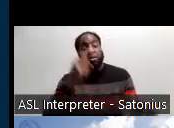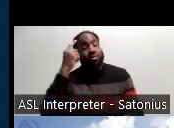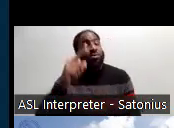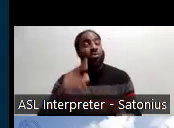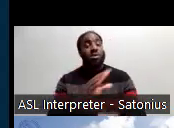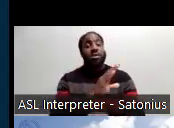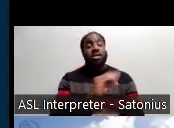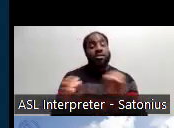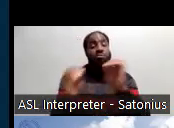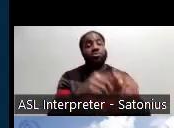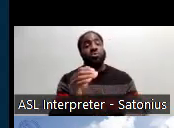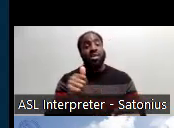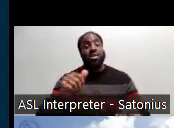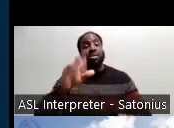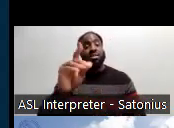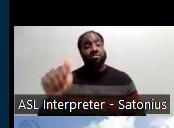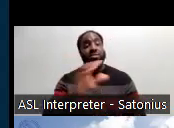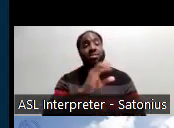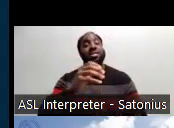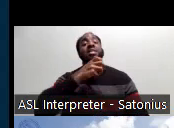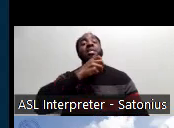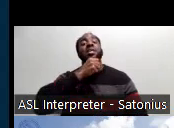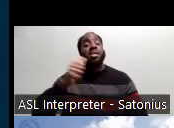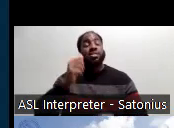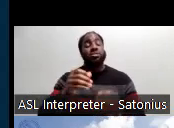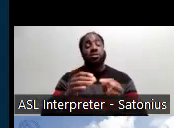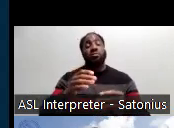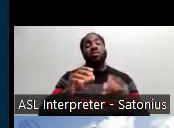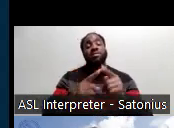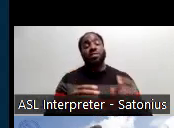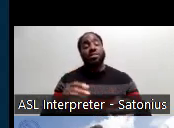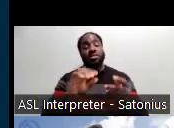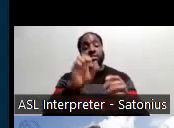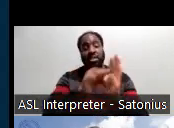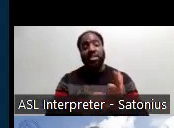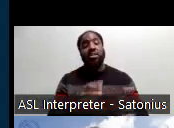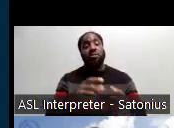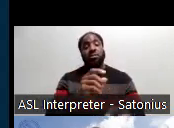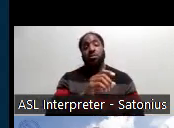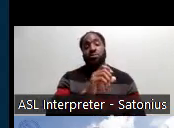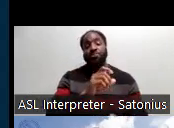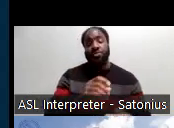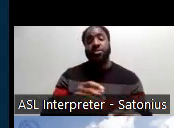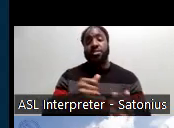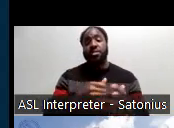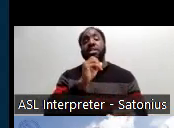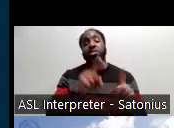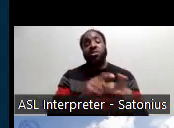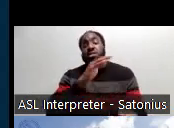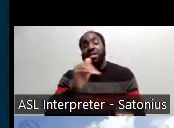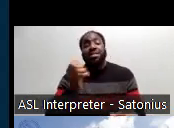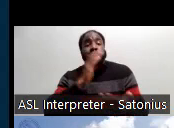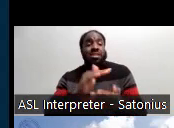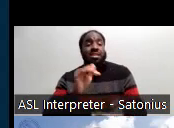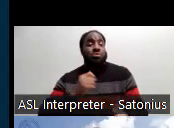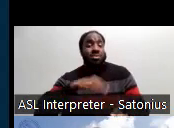ability friendly state. But those of you who've been around aging and budget for many years, it also is not as bad as we